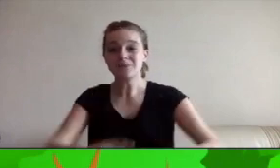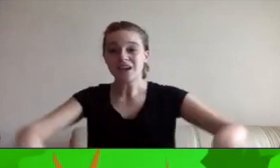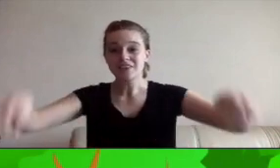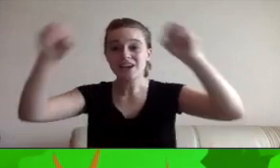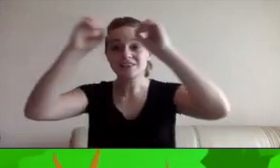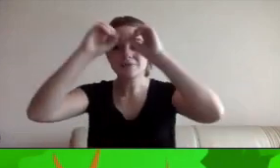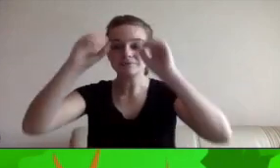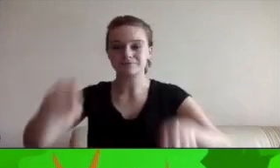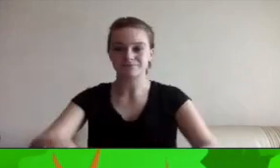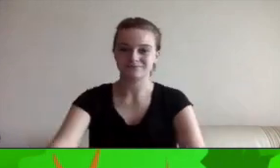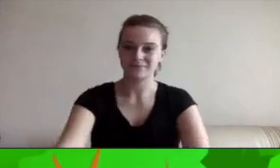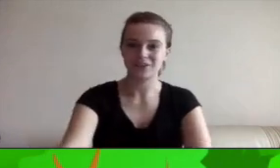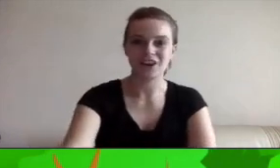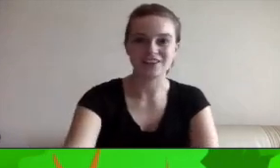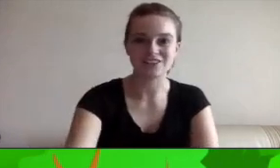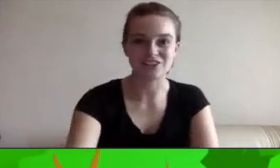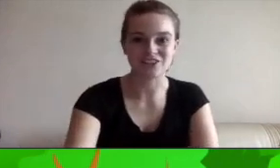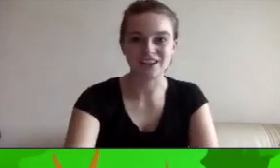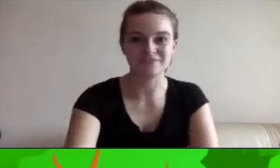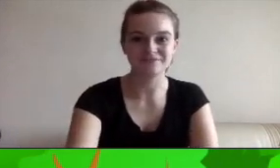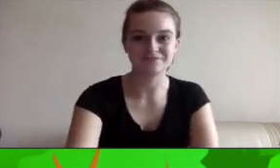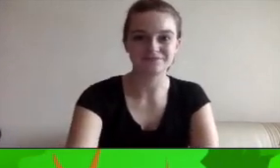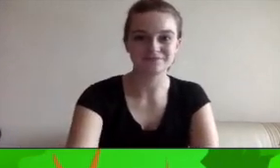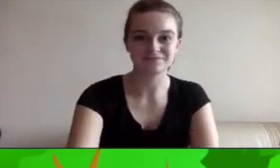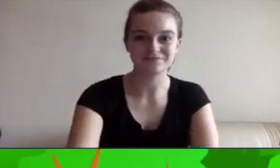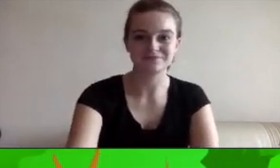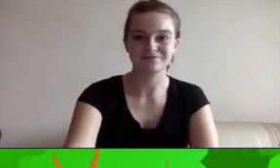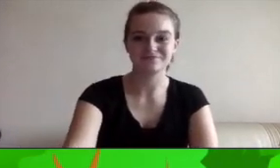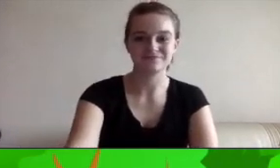nest gosh darn it